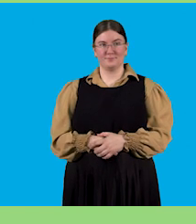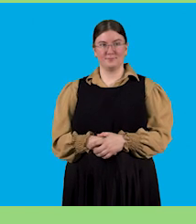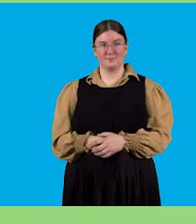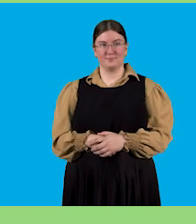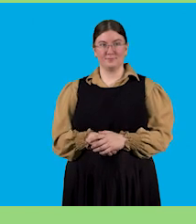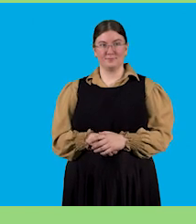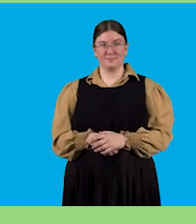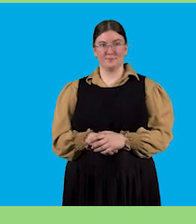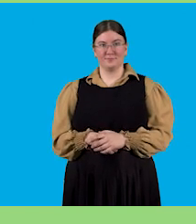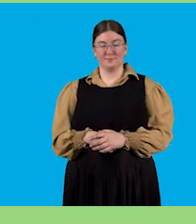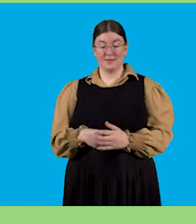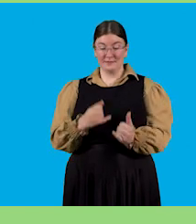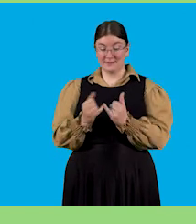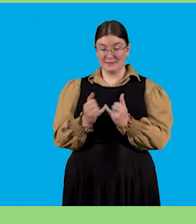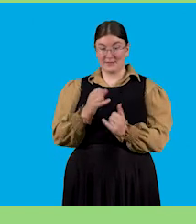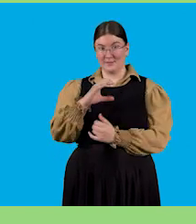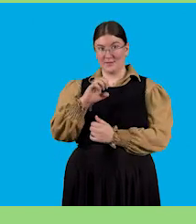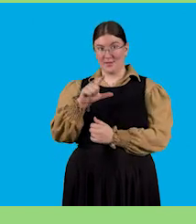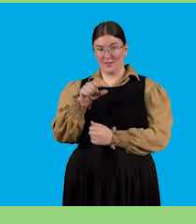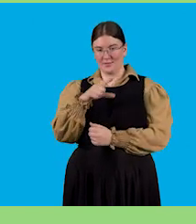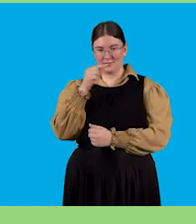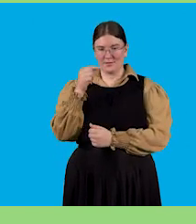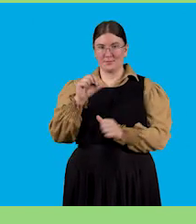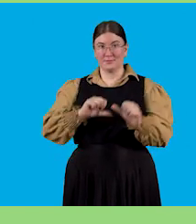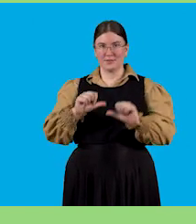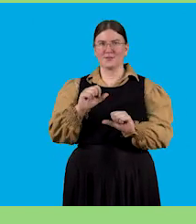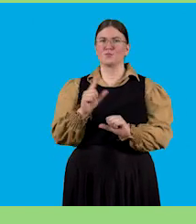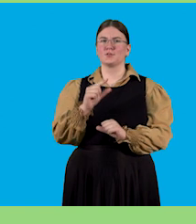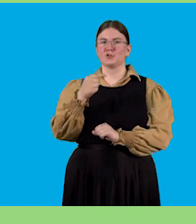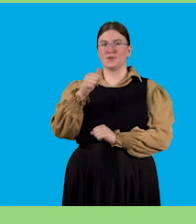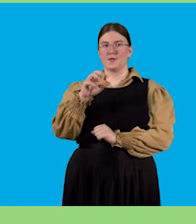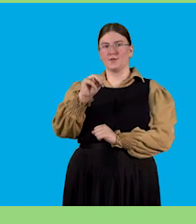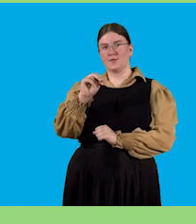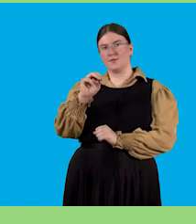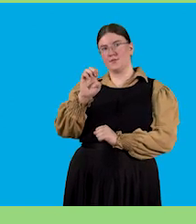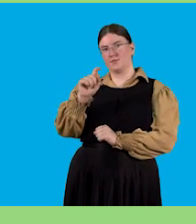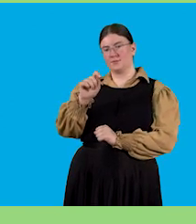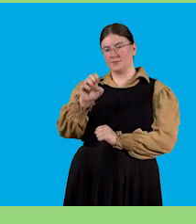And sex cells are known as gametes.